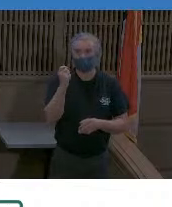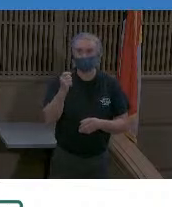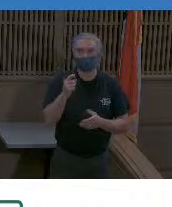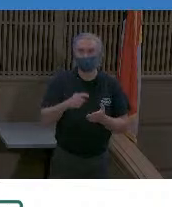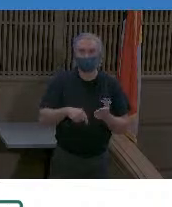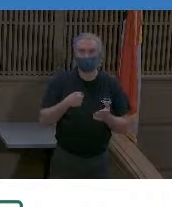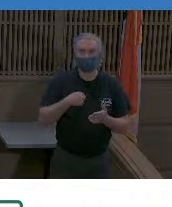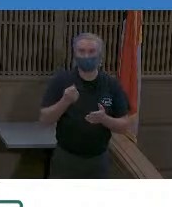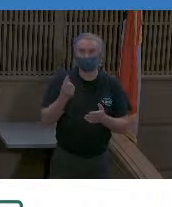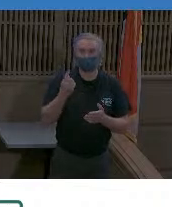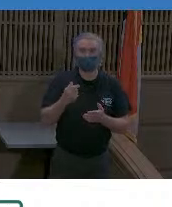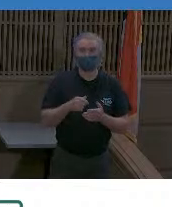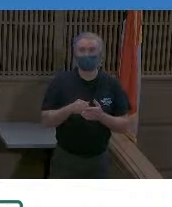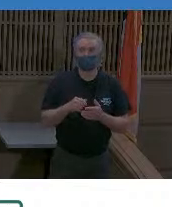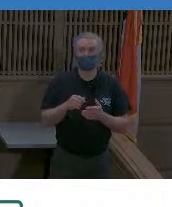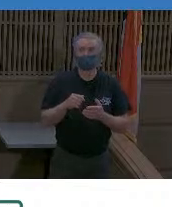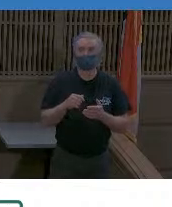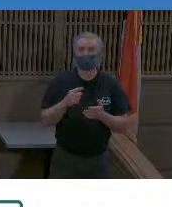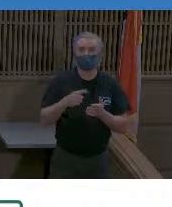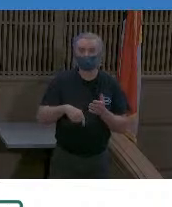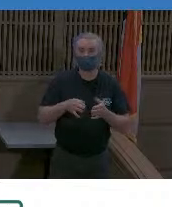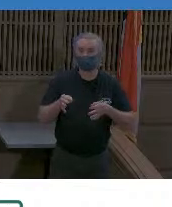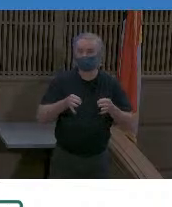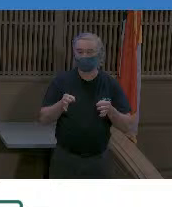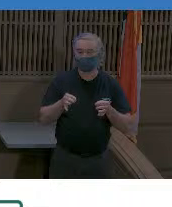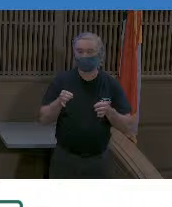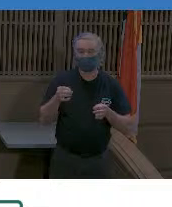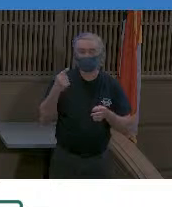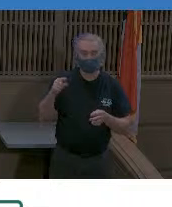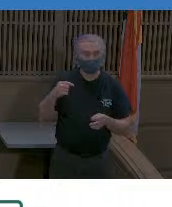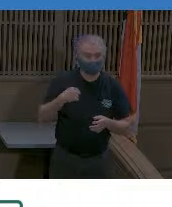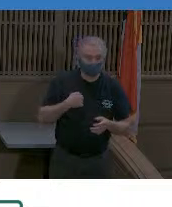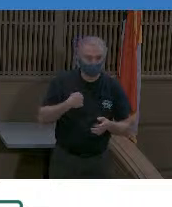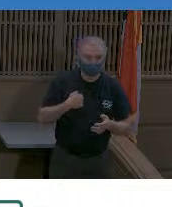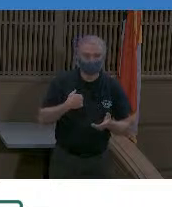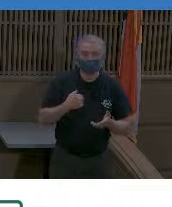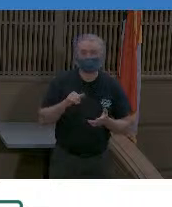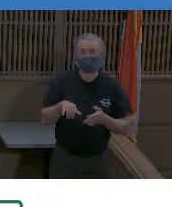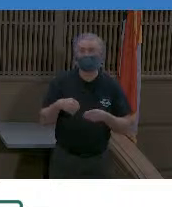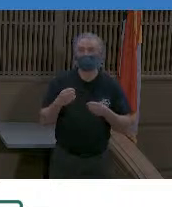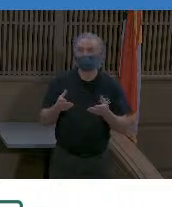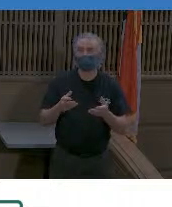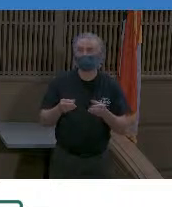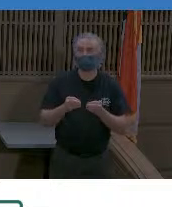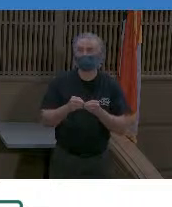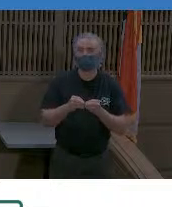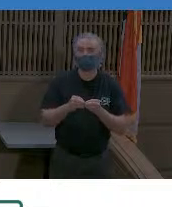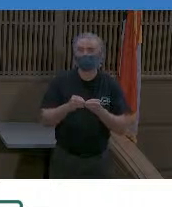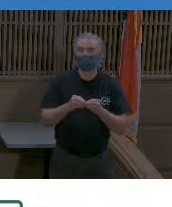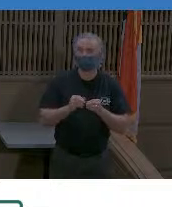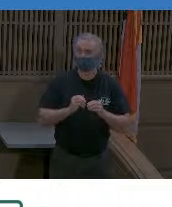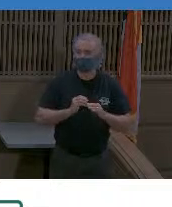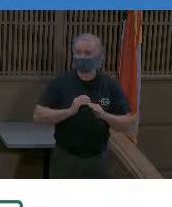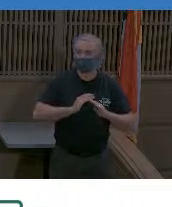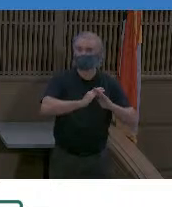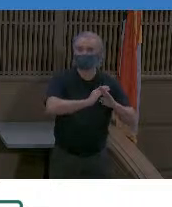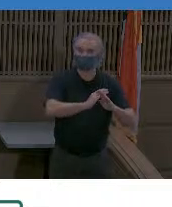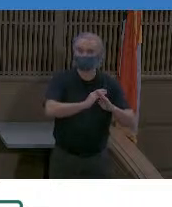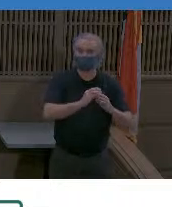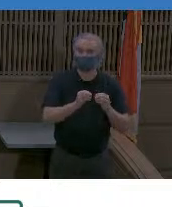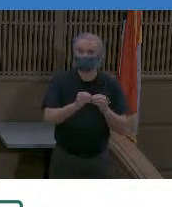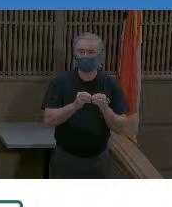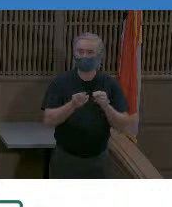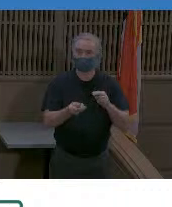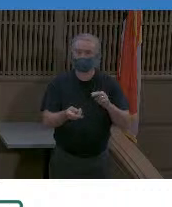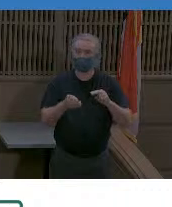I understand, what I've been explained by the medical experts, is that it gives them a greater degree of immunity. And we don't know